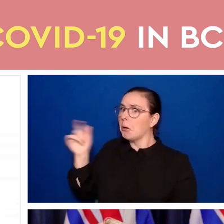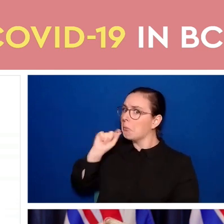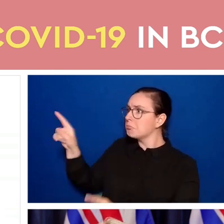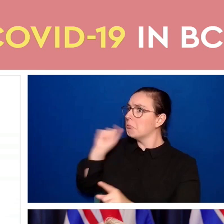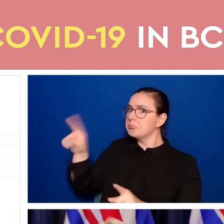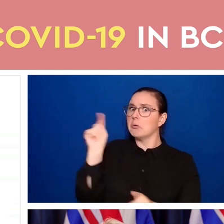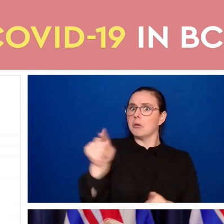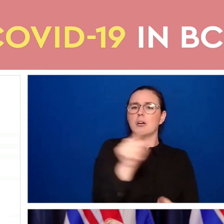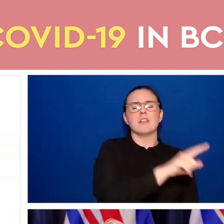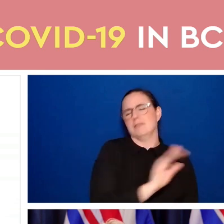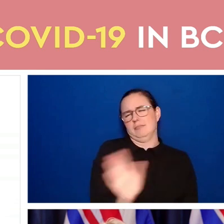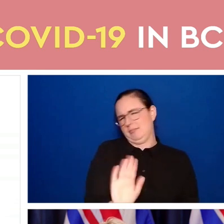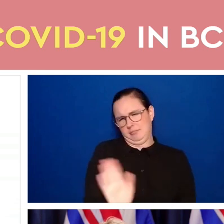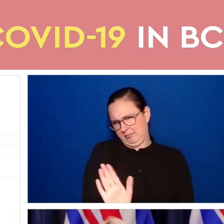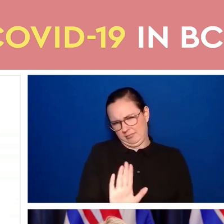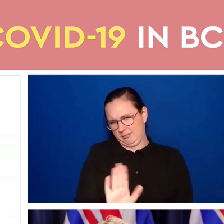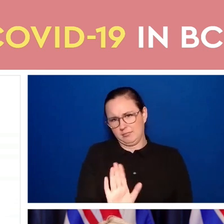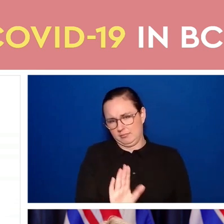be